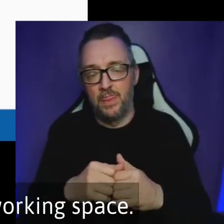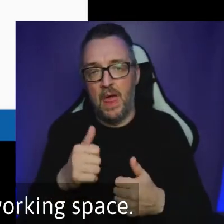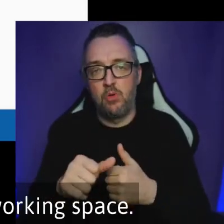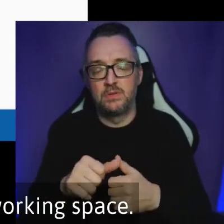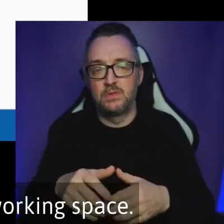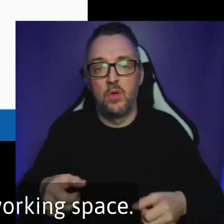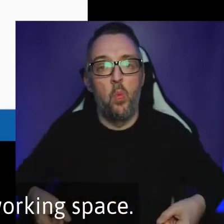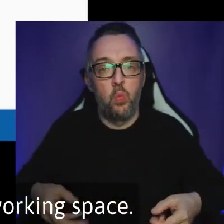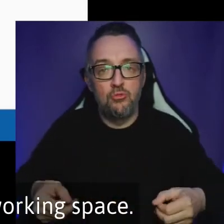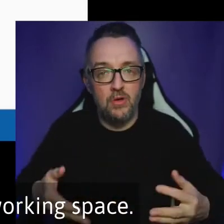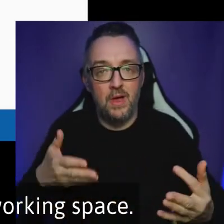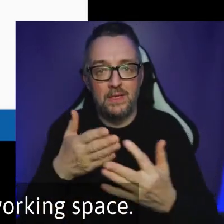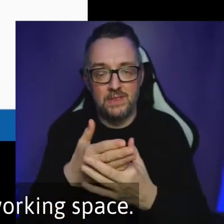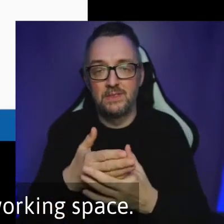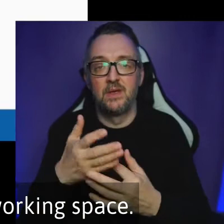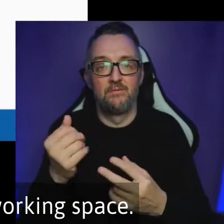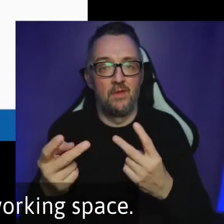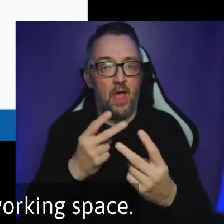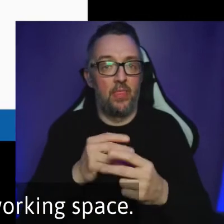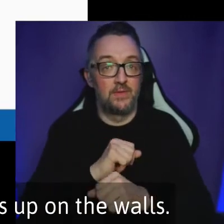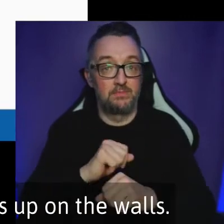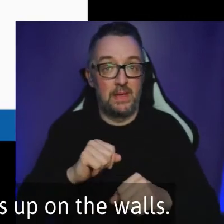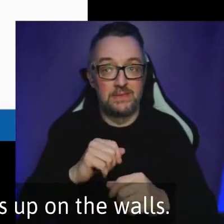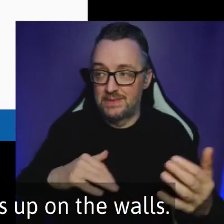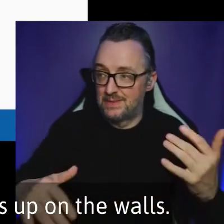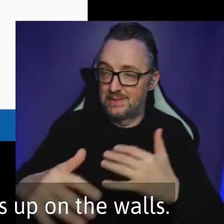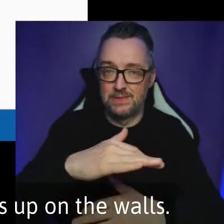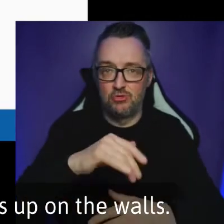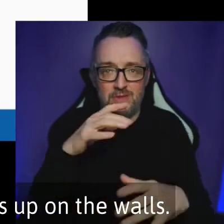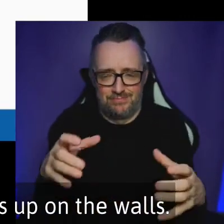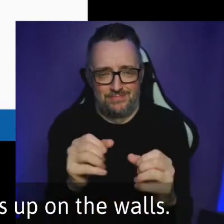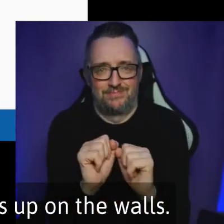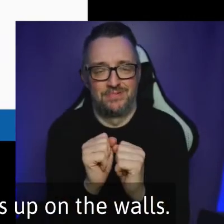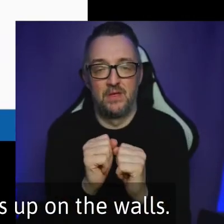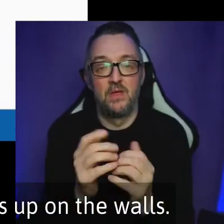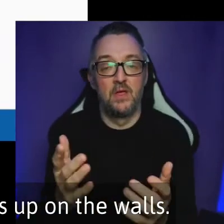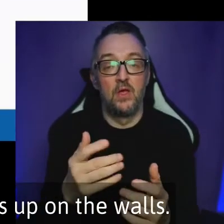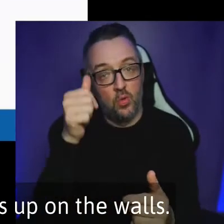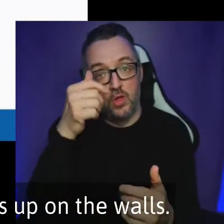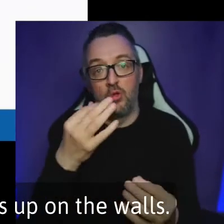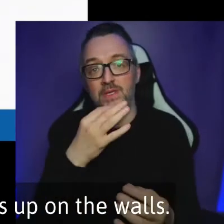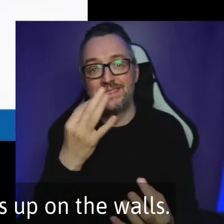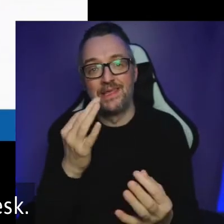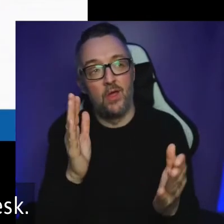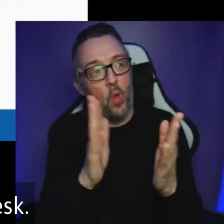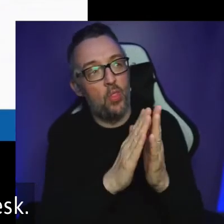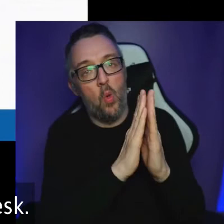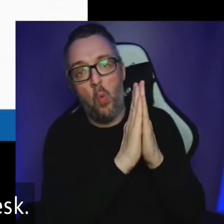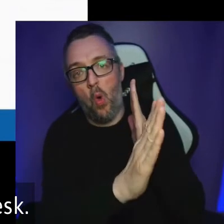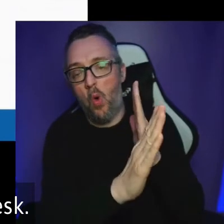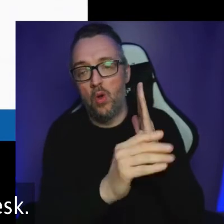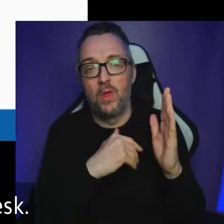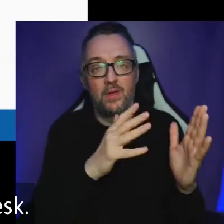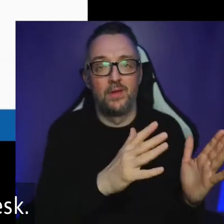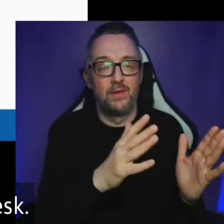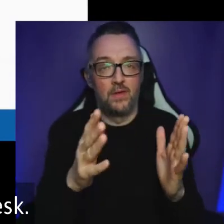wheelchair access and space around about the working space. And also even things like not putting post-it notes up on the walls, we kind of shifted everything